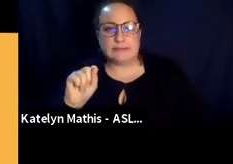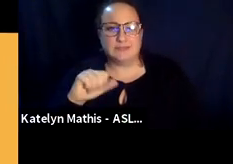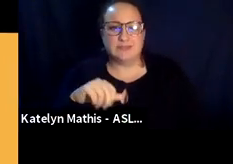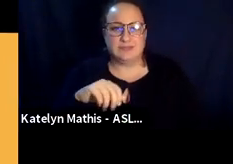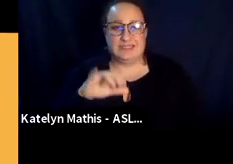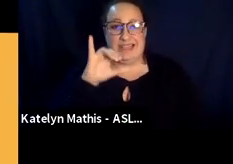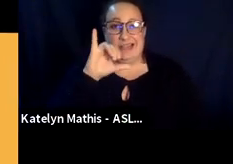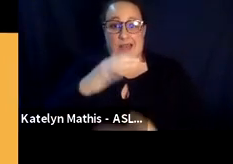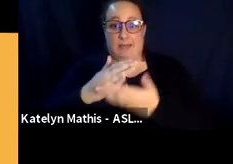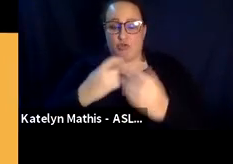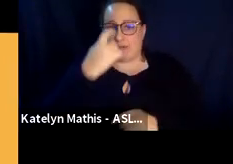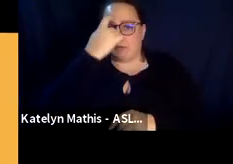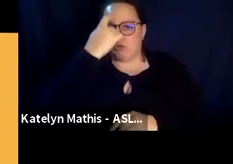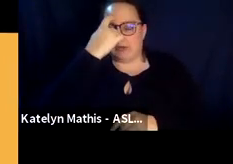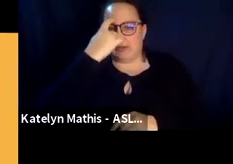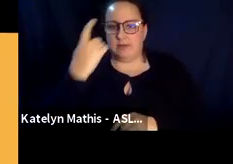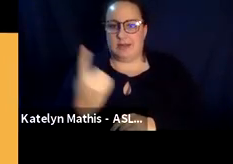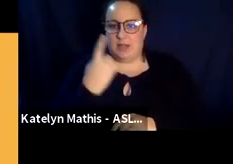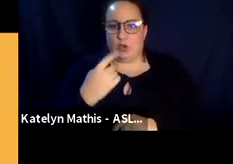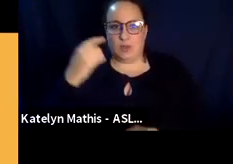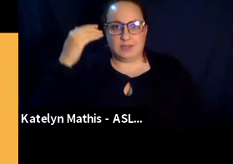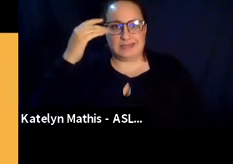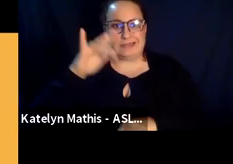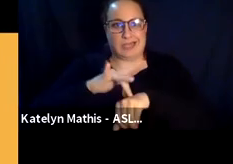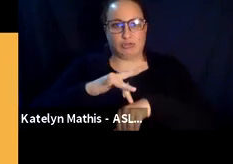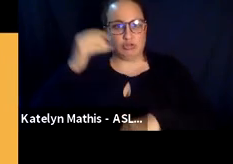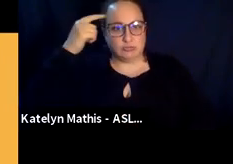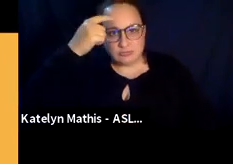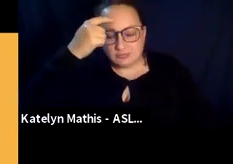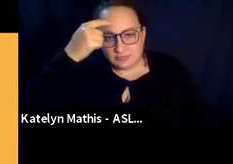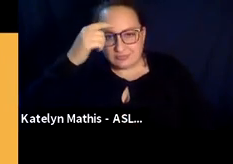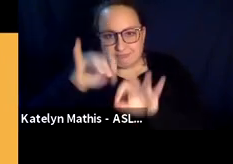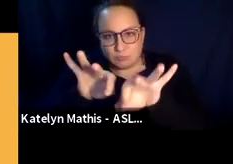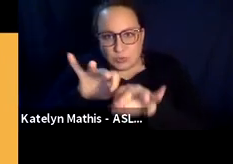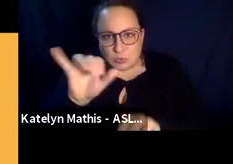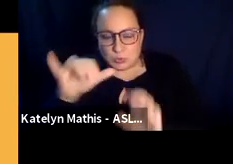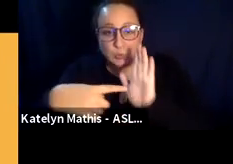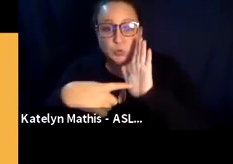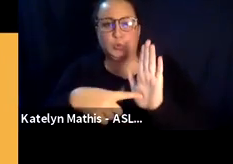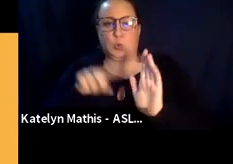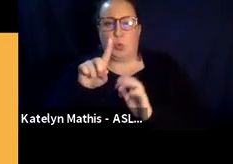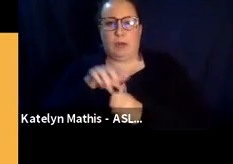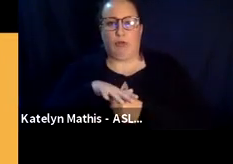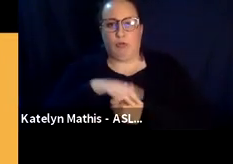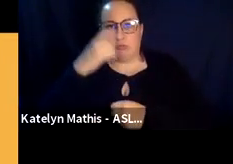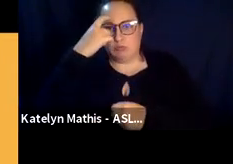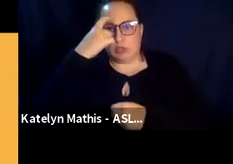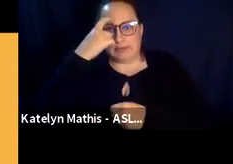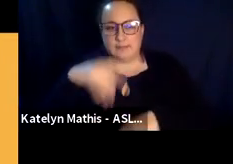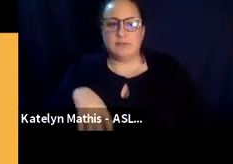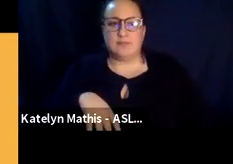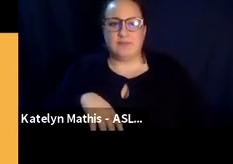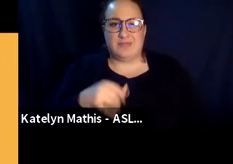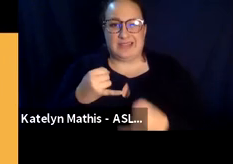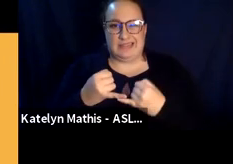this part of the brain, and I always touch my head, I think that's really important too, to show them where it is. It's the